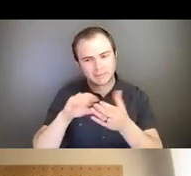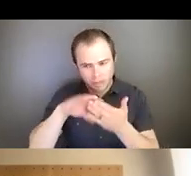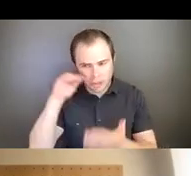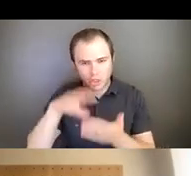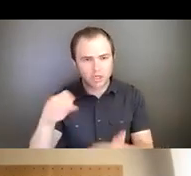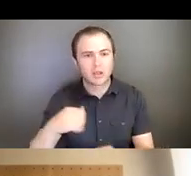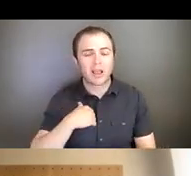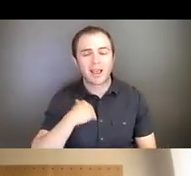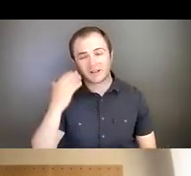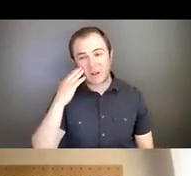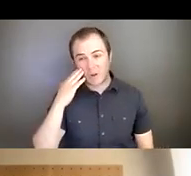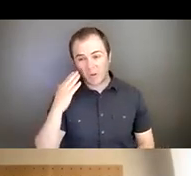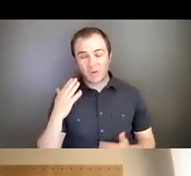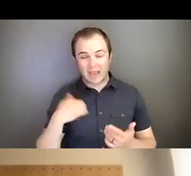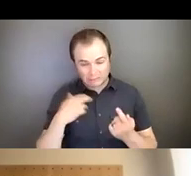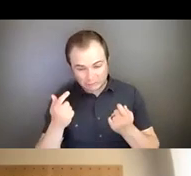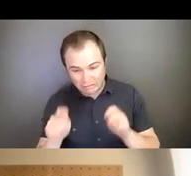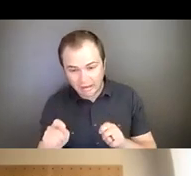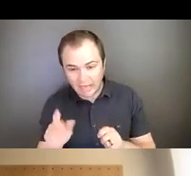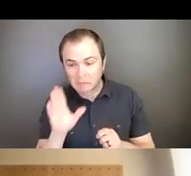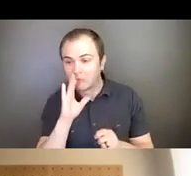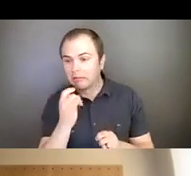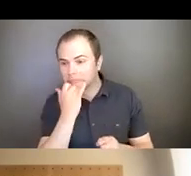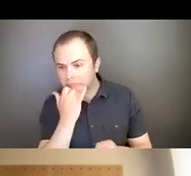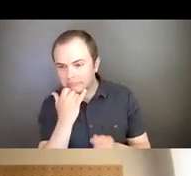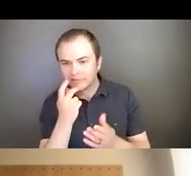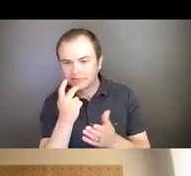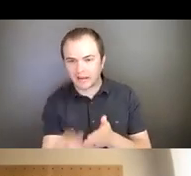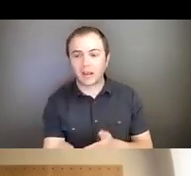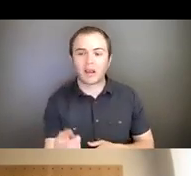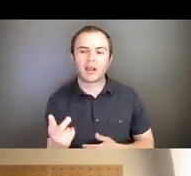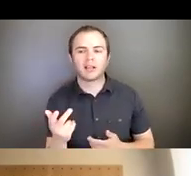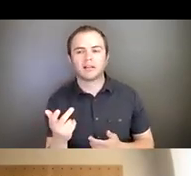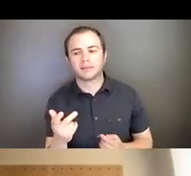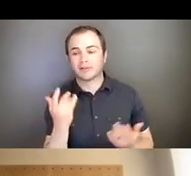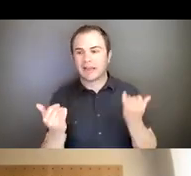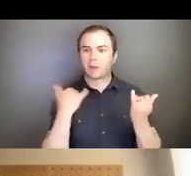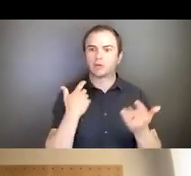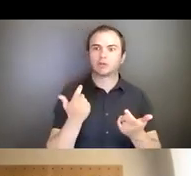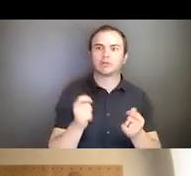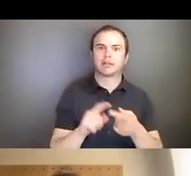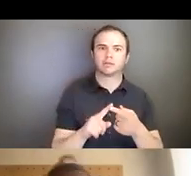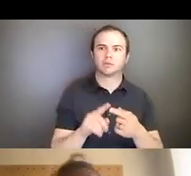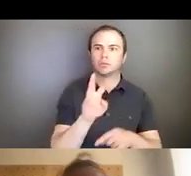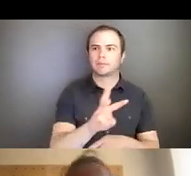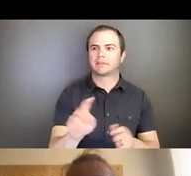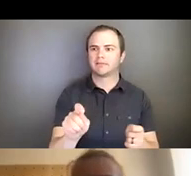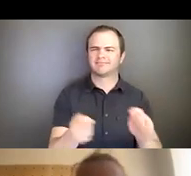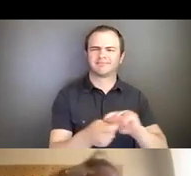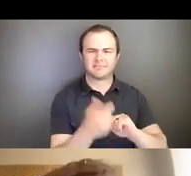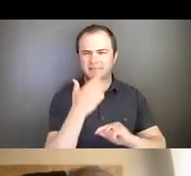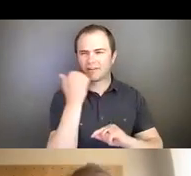make mistakes, and we're trying to make our website more accessible, Mm, all of those yep. things. And it